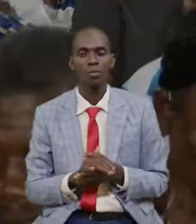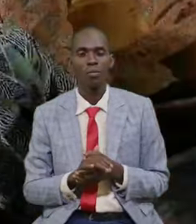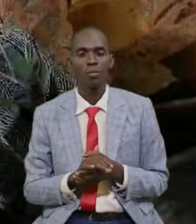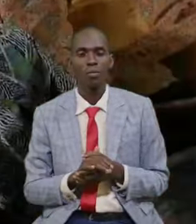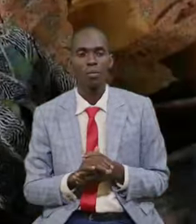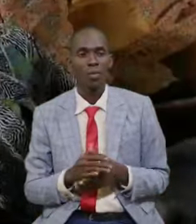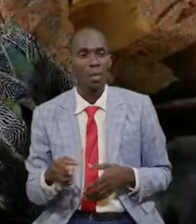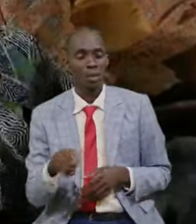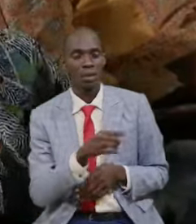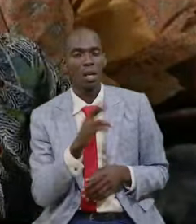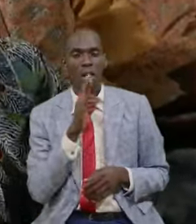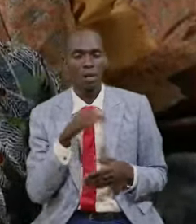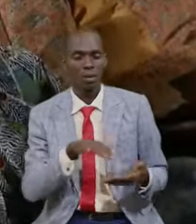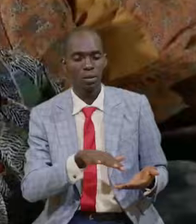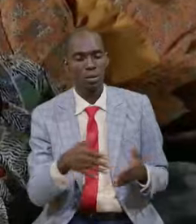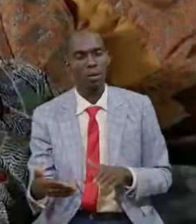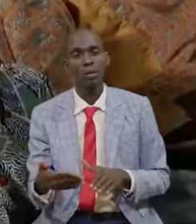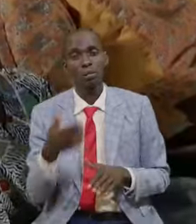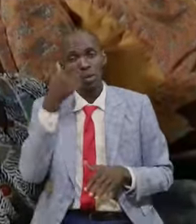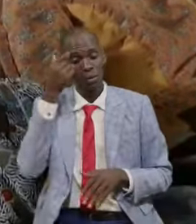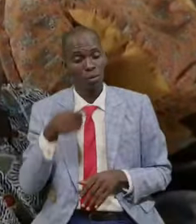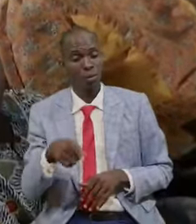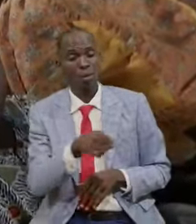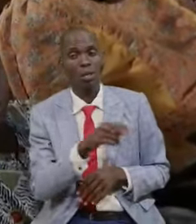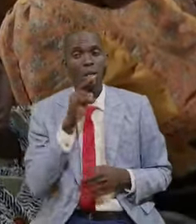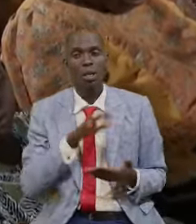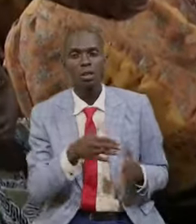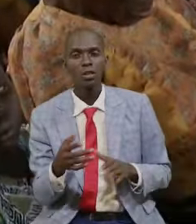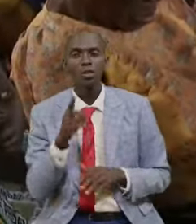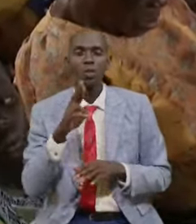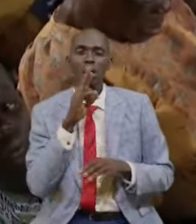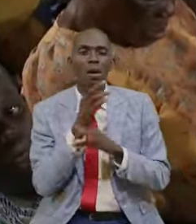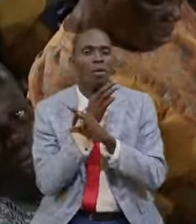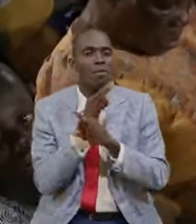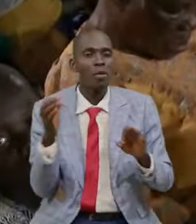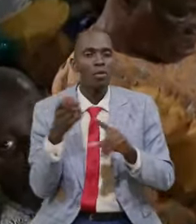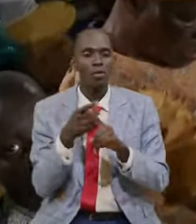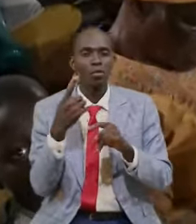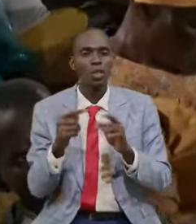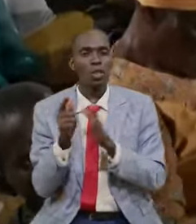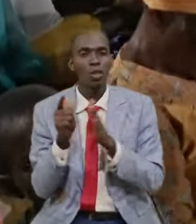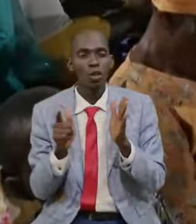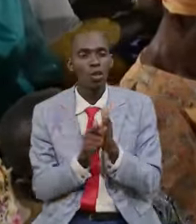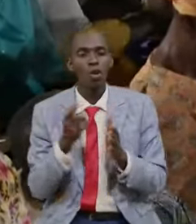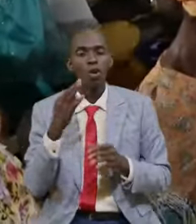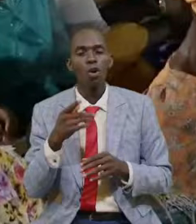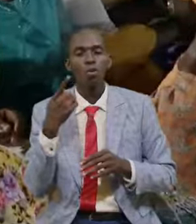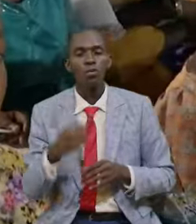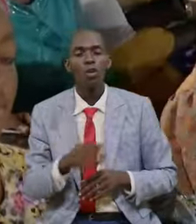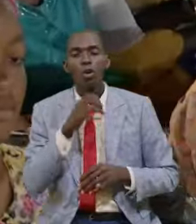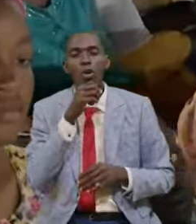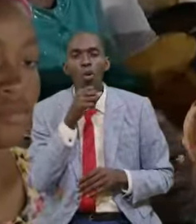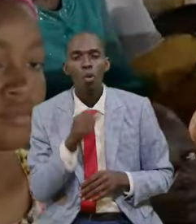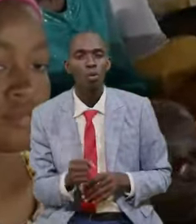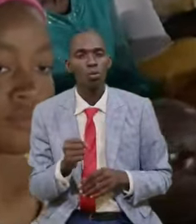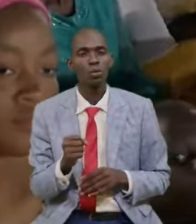see that? Because they are dead, you're free from the law of the old man,